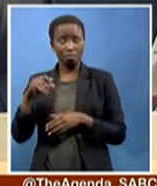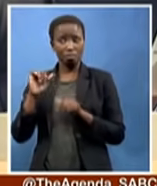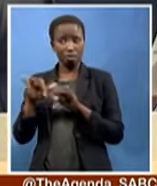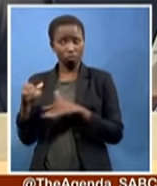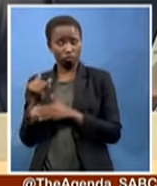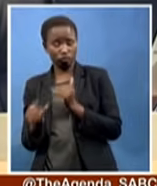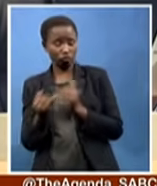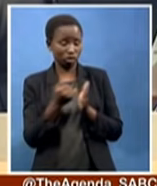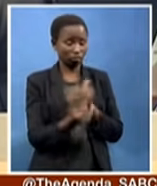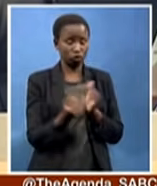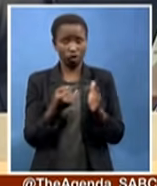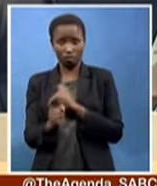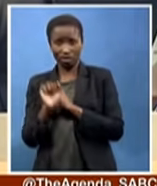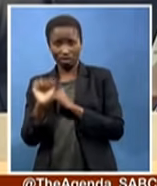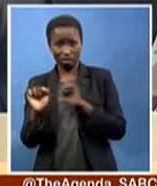and individuals.